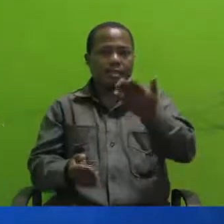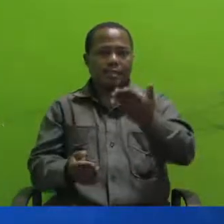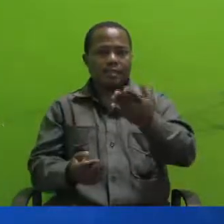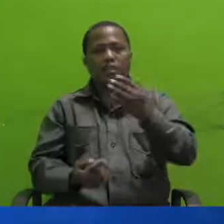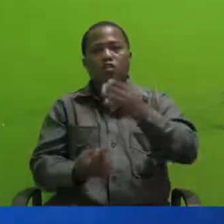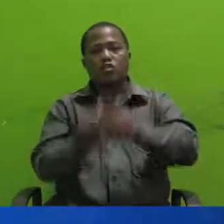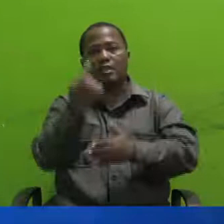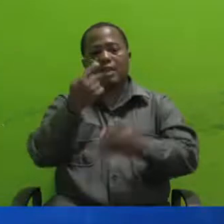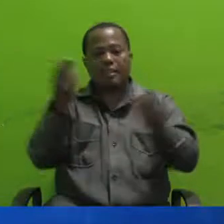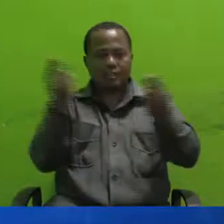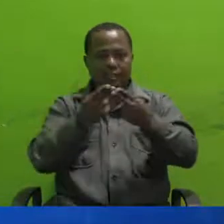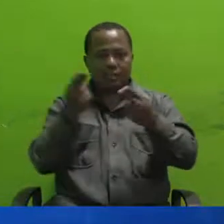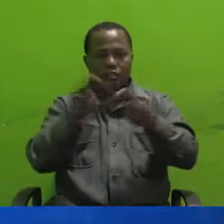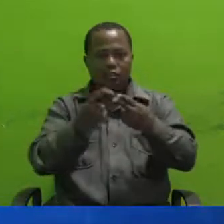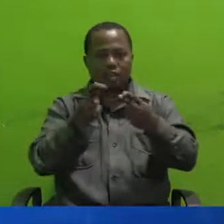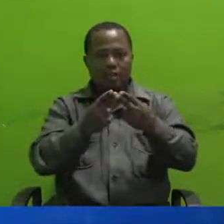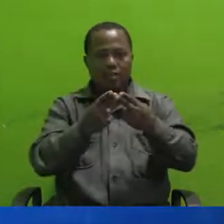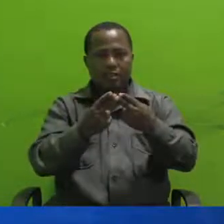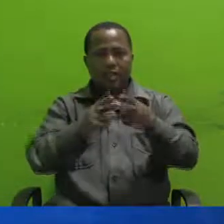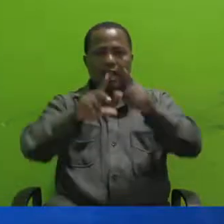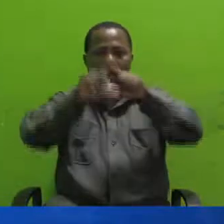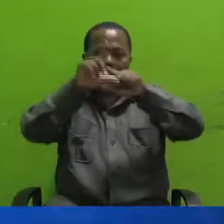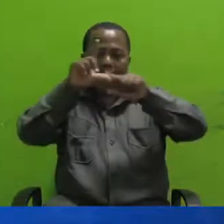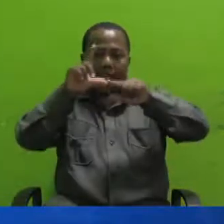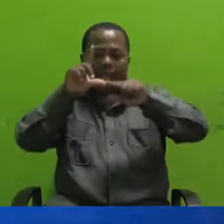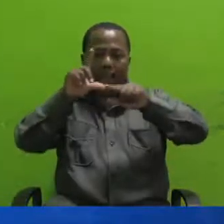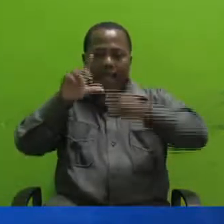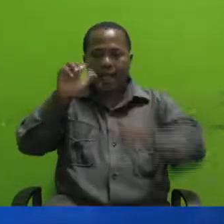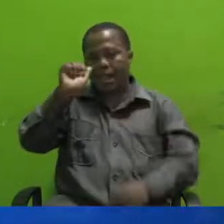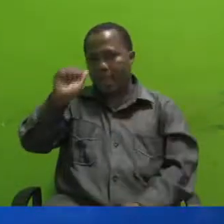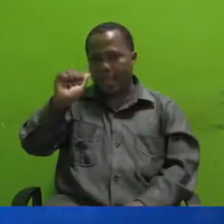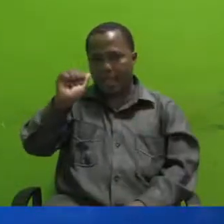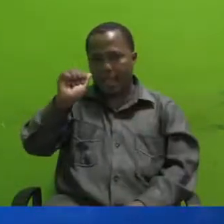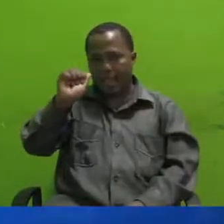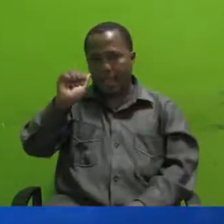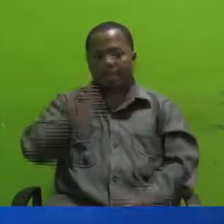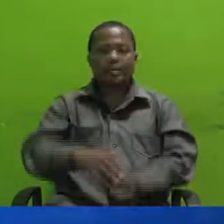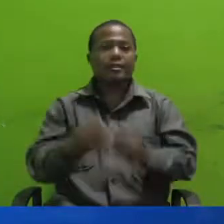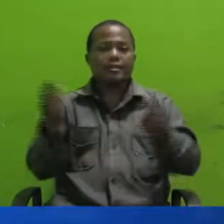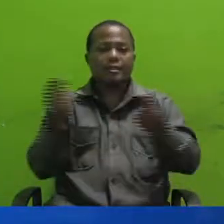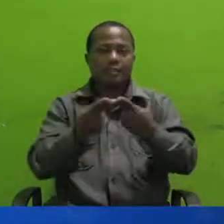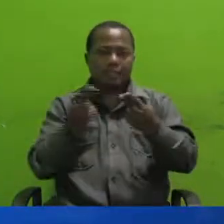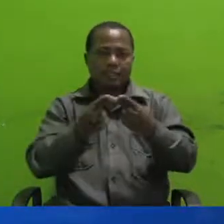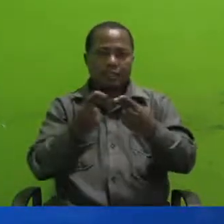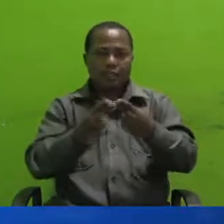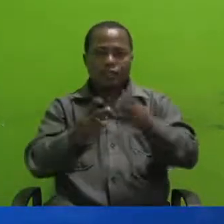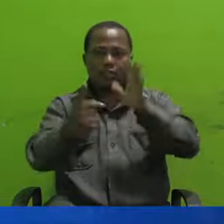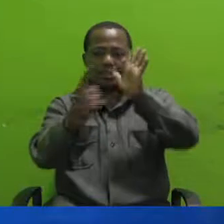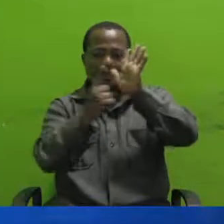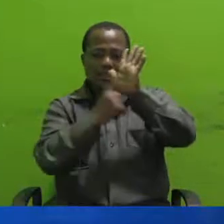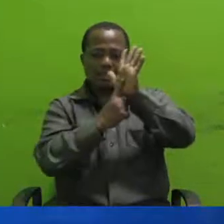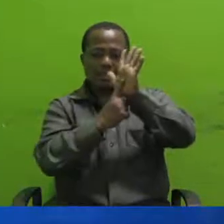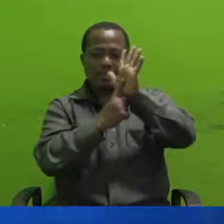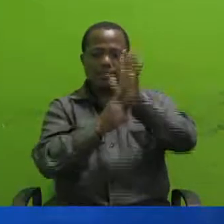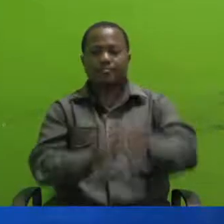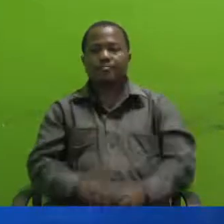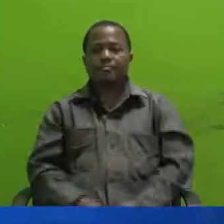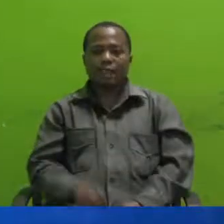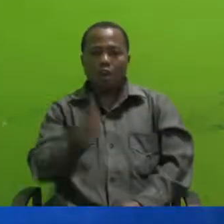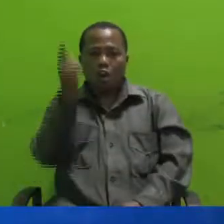rearrange it, this is equal to tan of angle A gonna be equal to